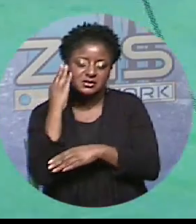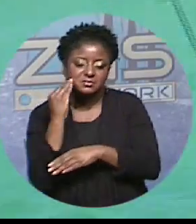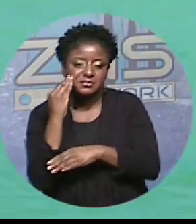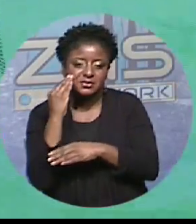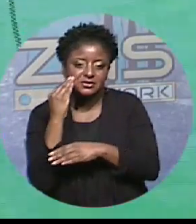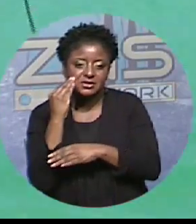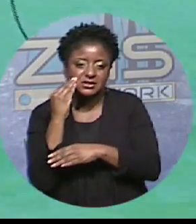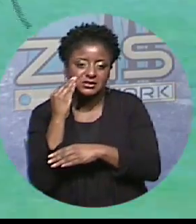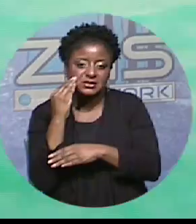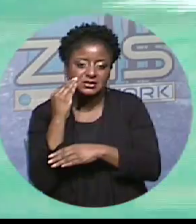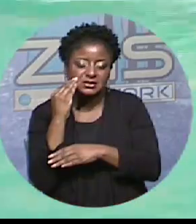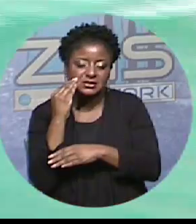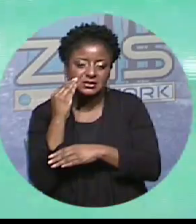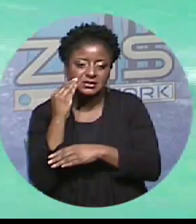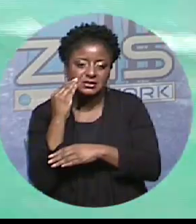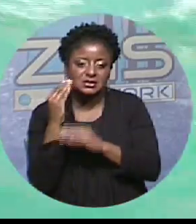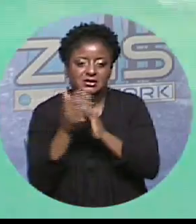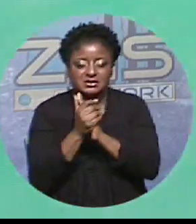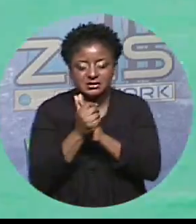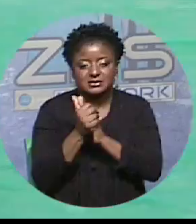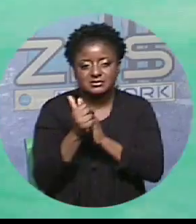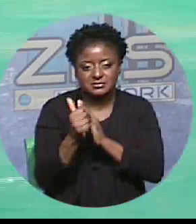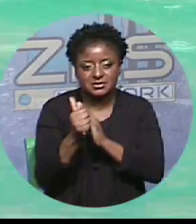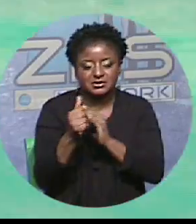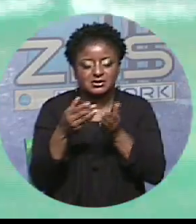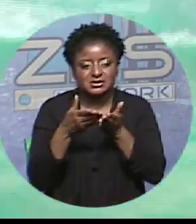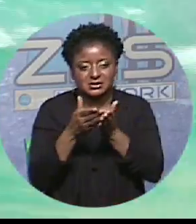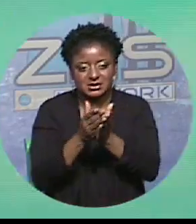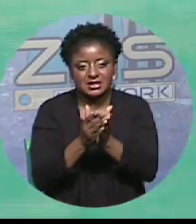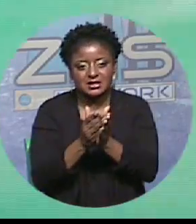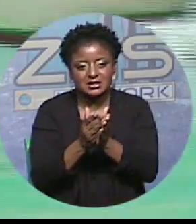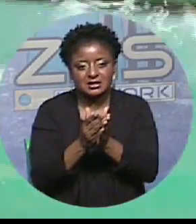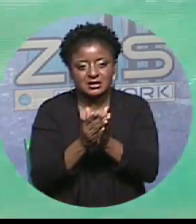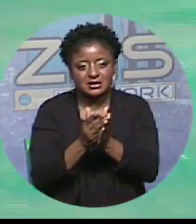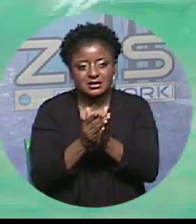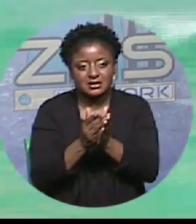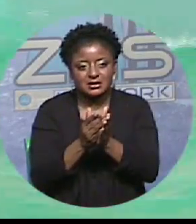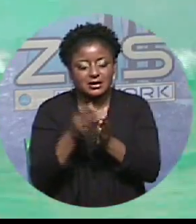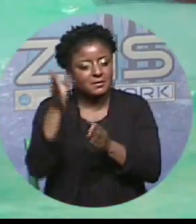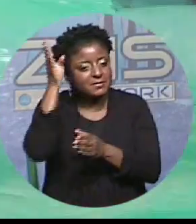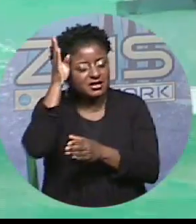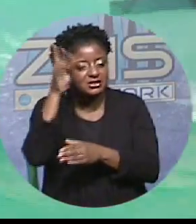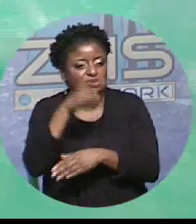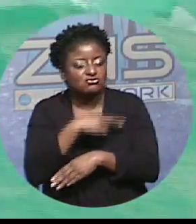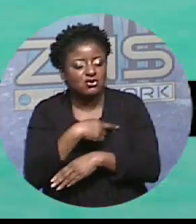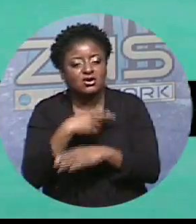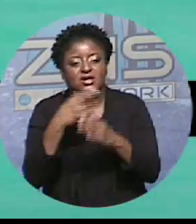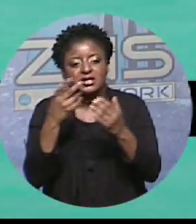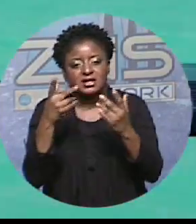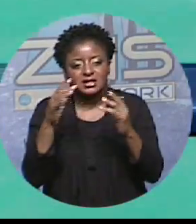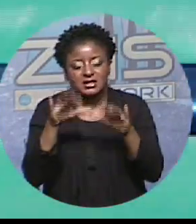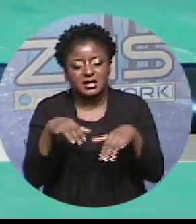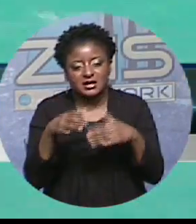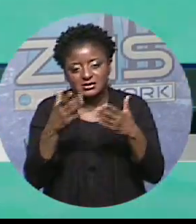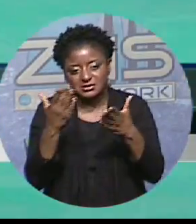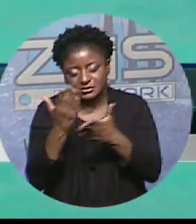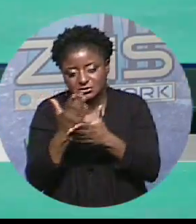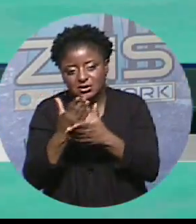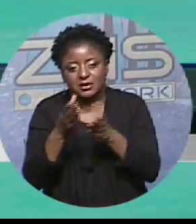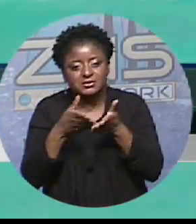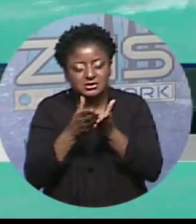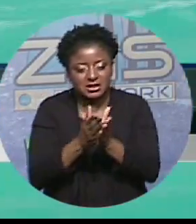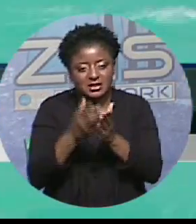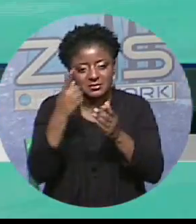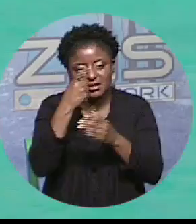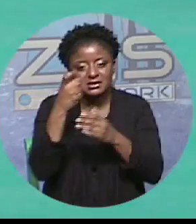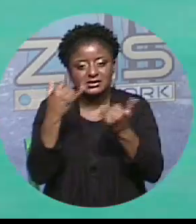Buzzy Rule can now ride off into the sunset because he has a son who can fill his shoes any day of the week. I'm talking about